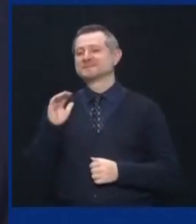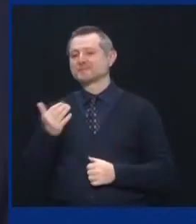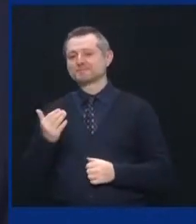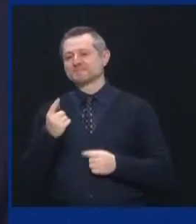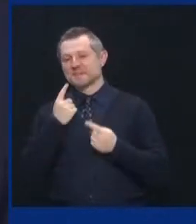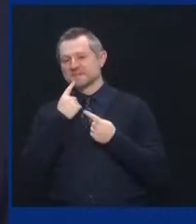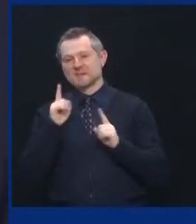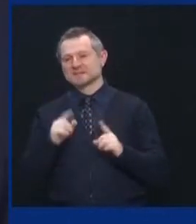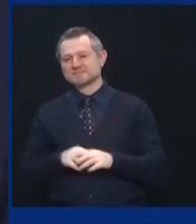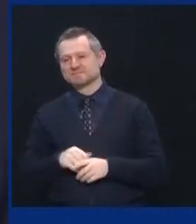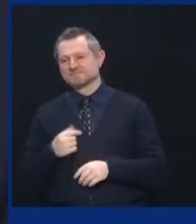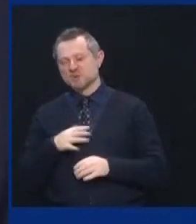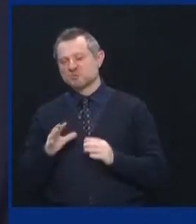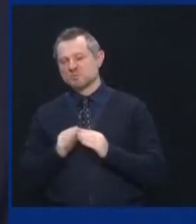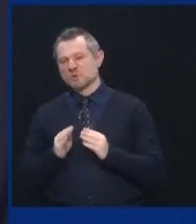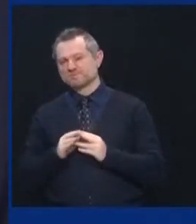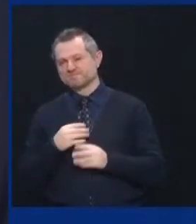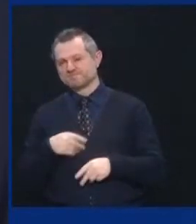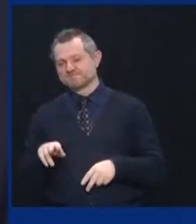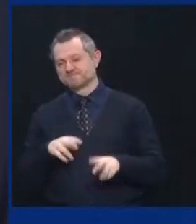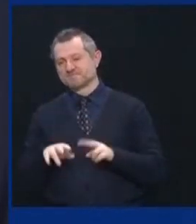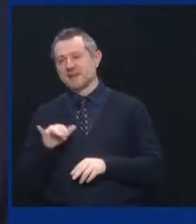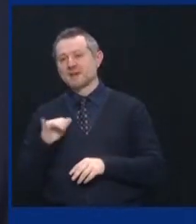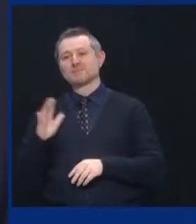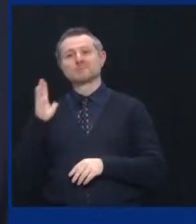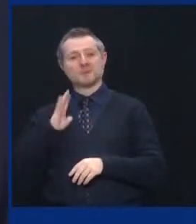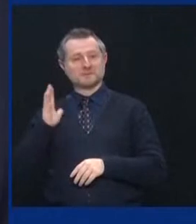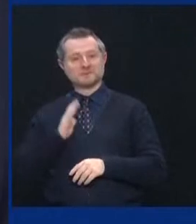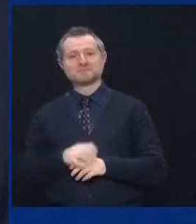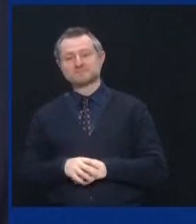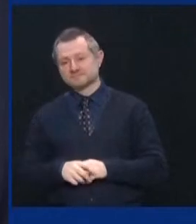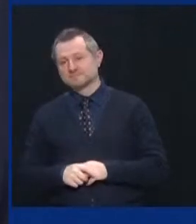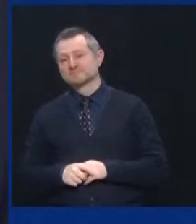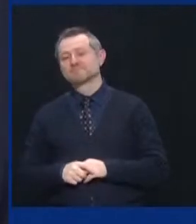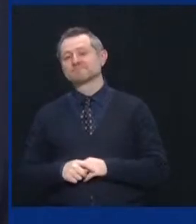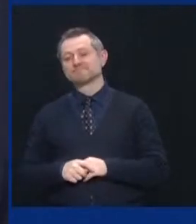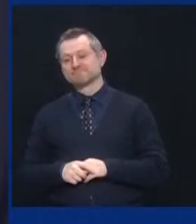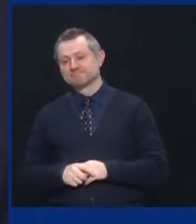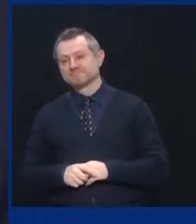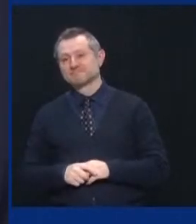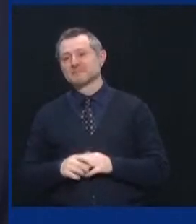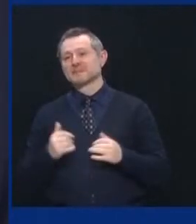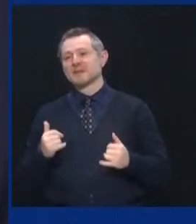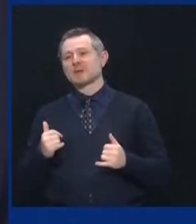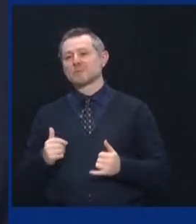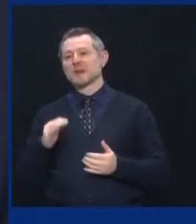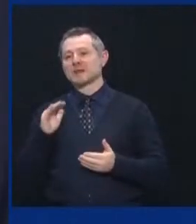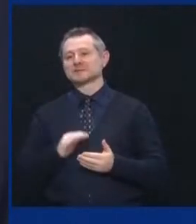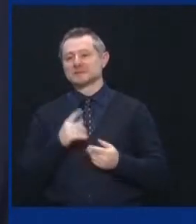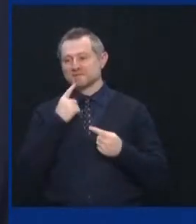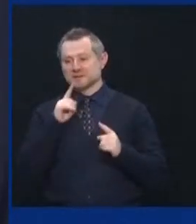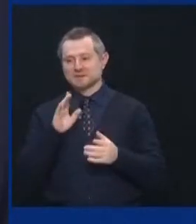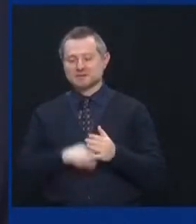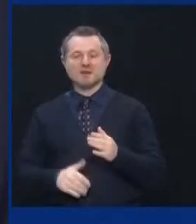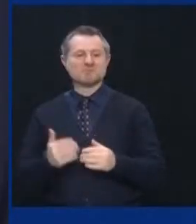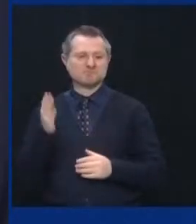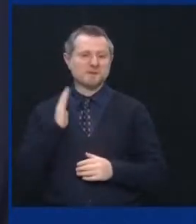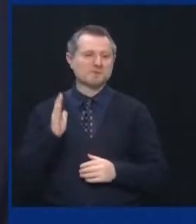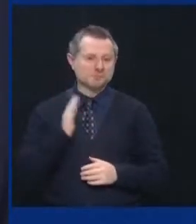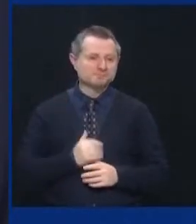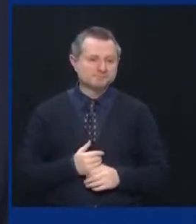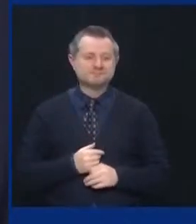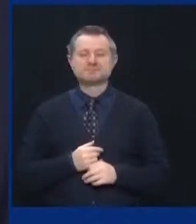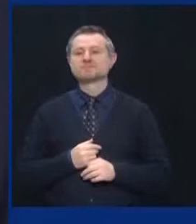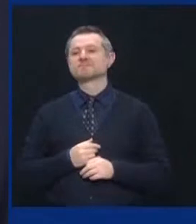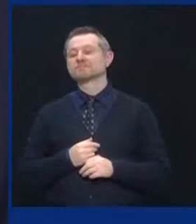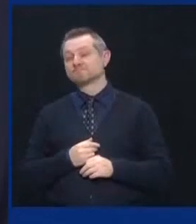anymore as they were, less effective than they were, let's say, initially.